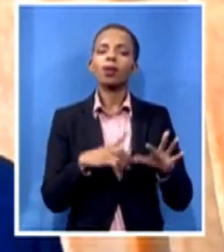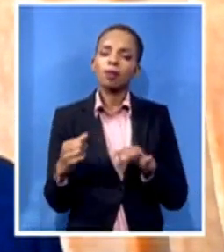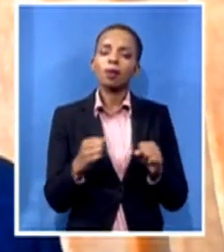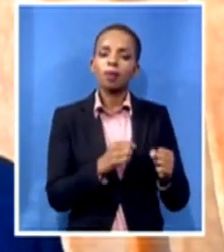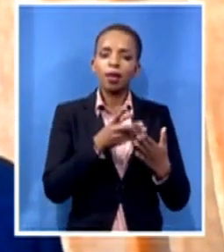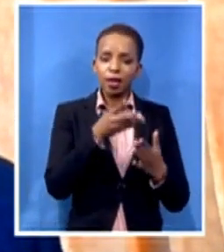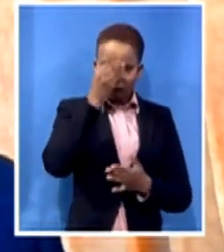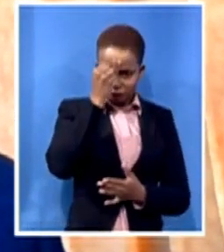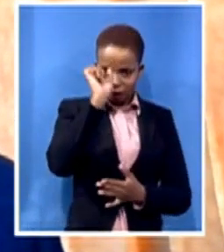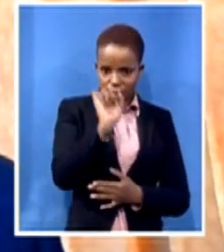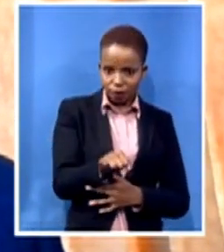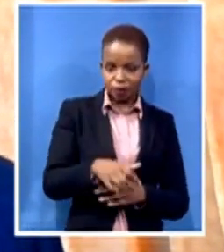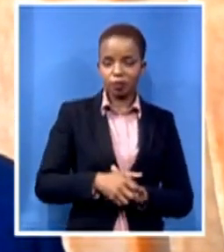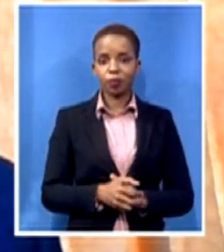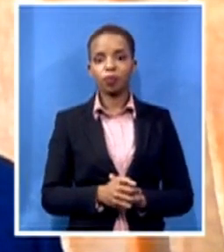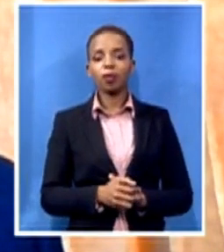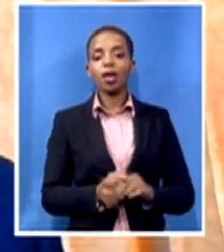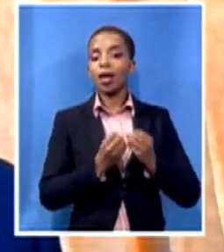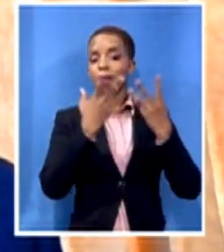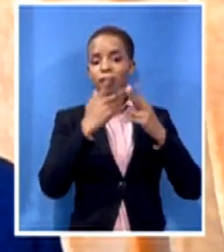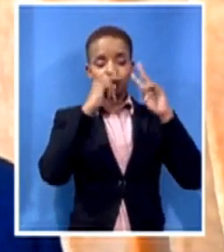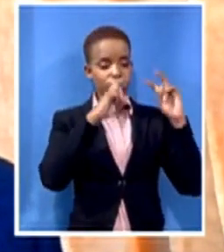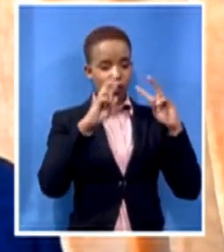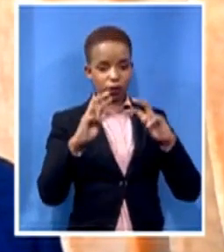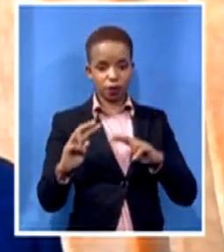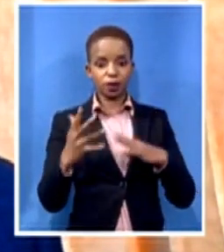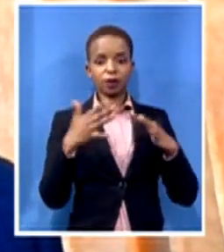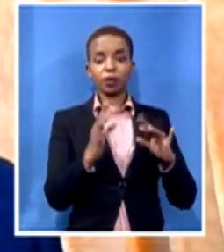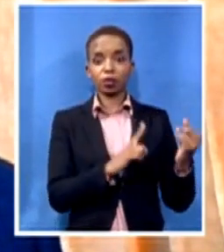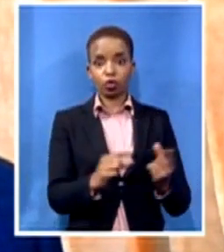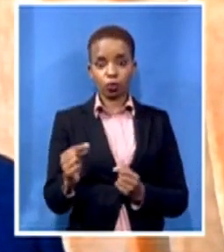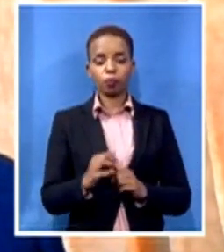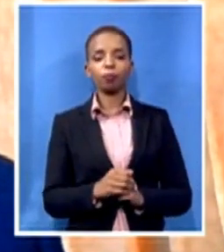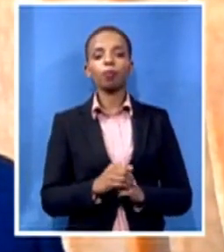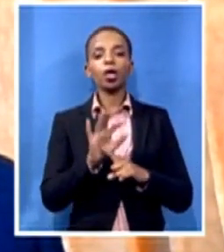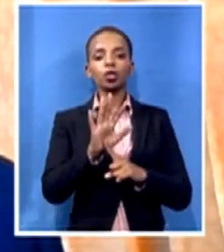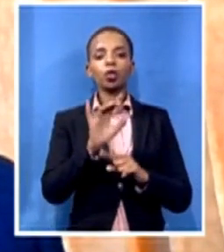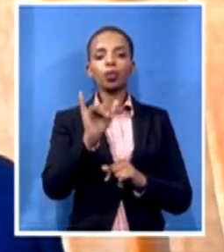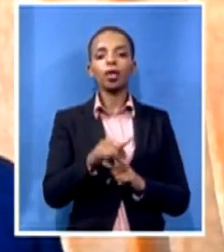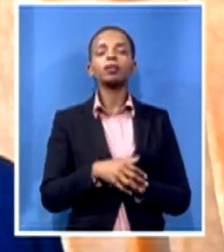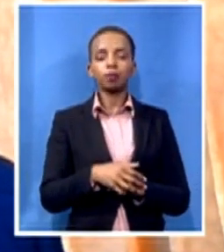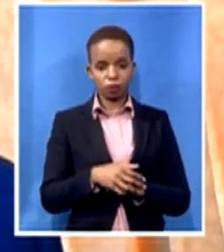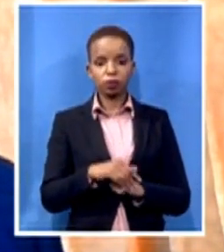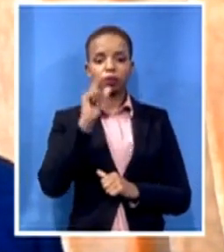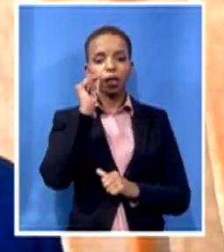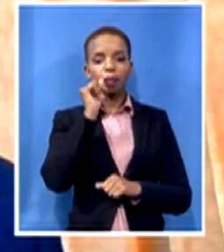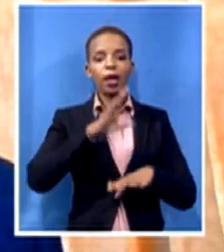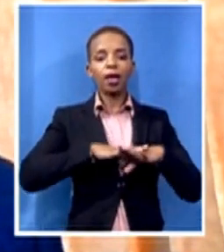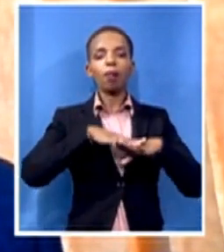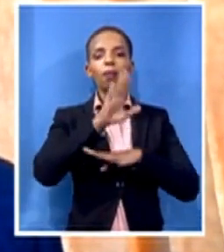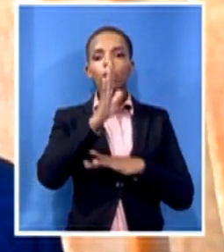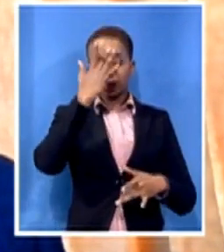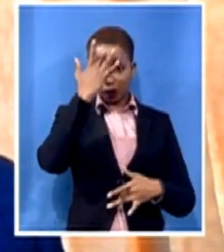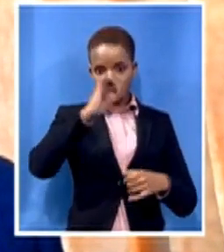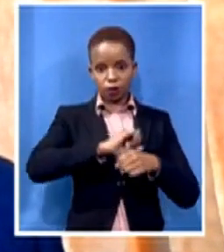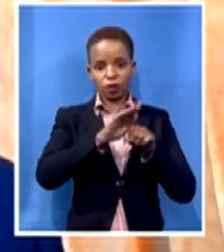that men are the hardest hit by the infection, and in fact, they tend to